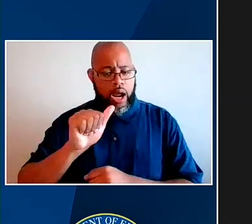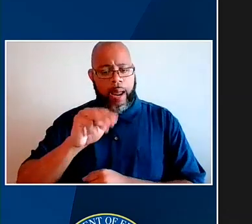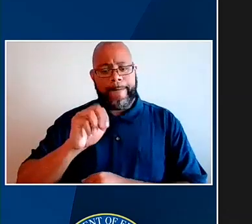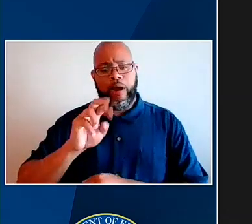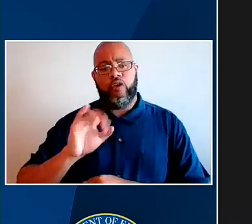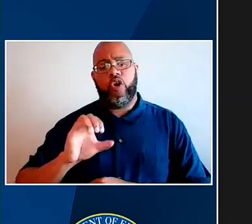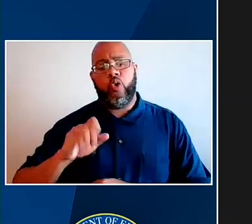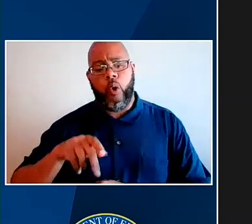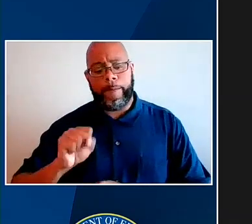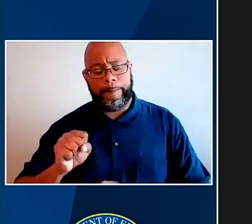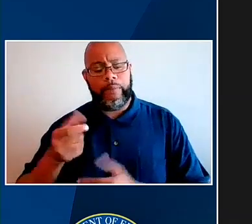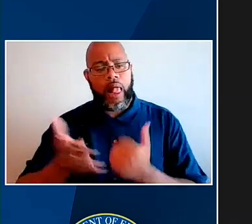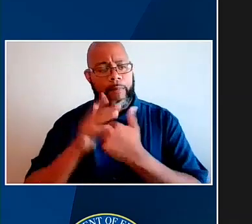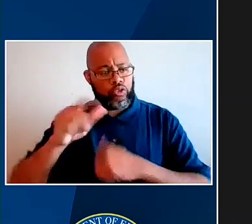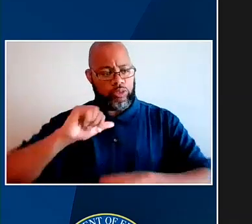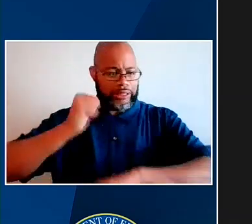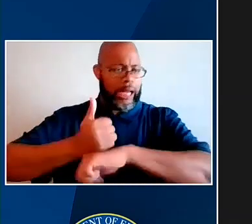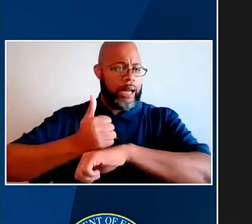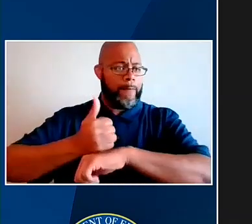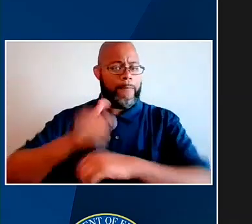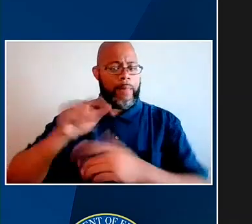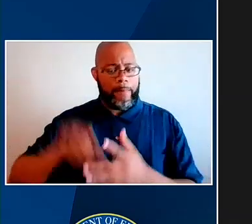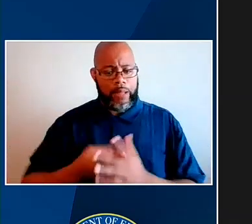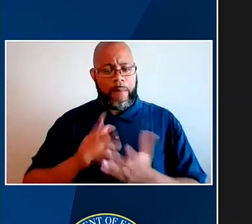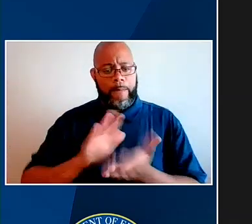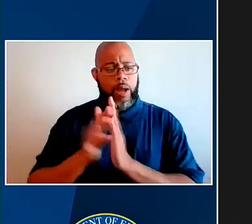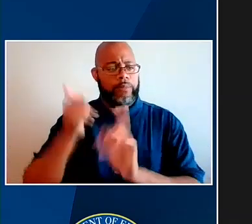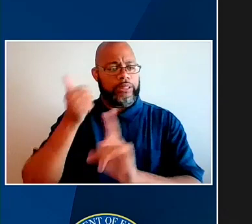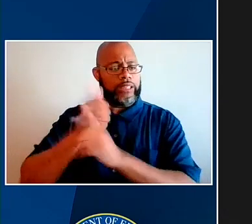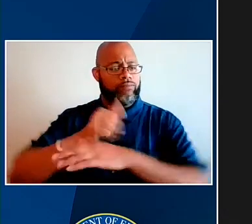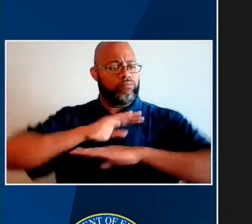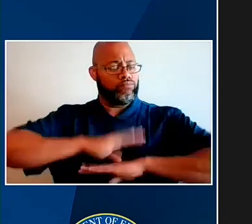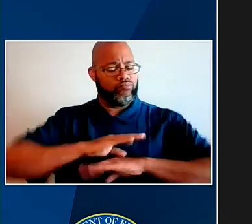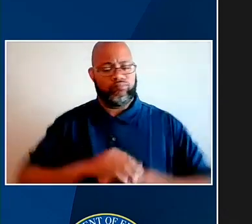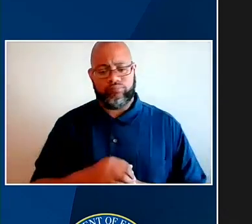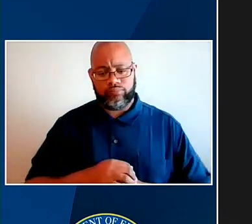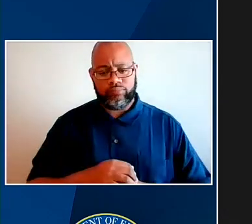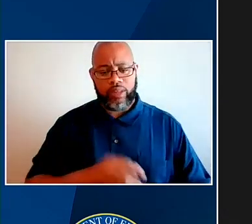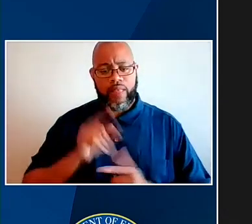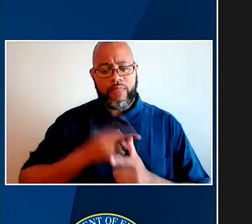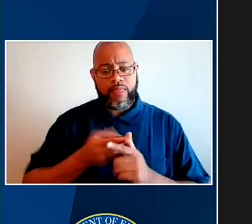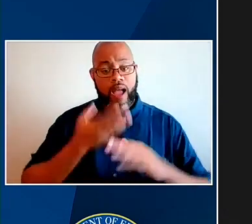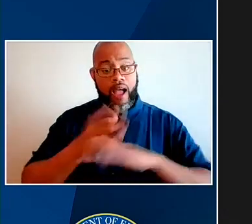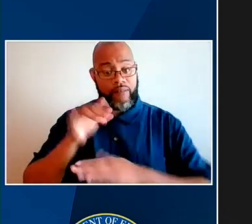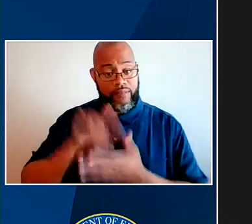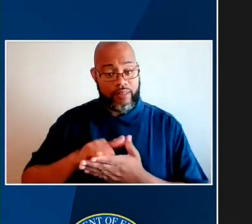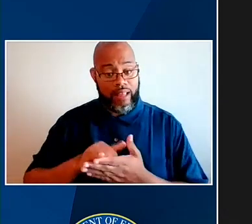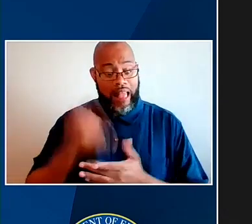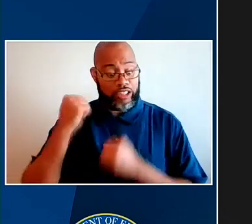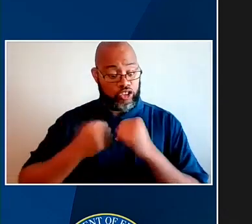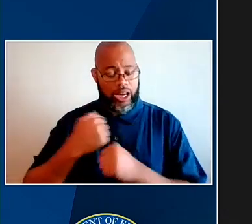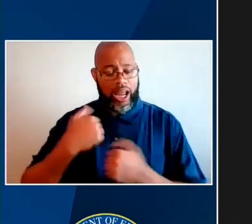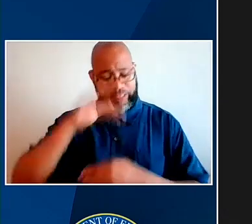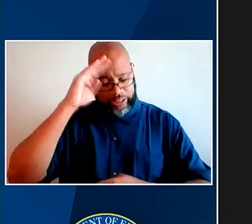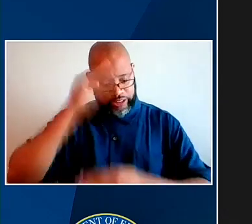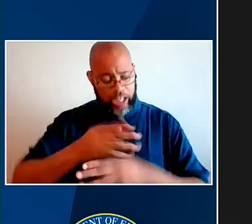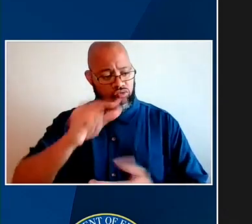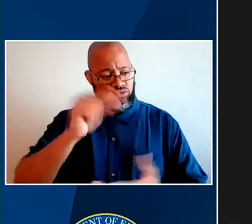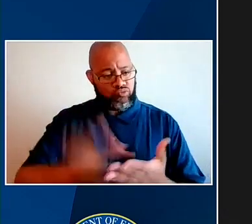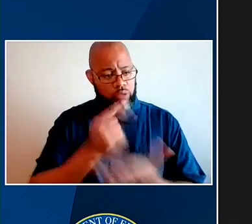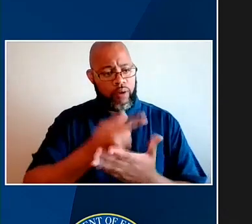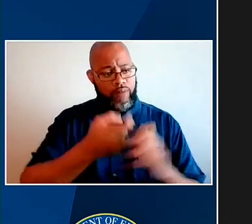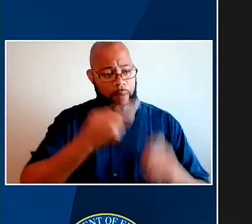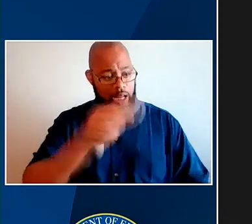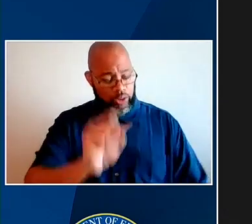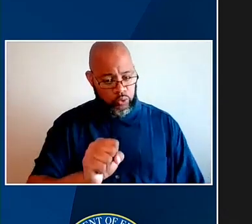And I helped her to stand on her feet and to become self-sufficient. And then after that, last year, I had a son who graduated from high